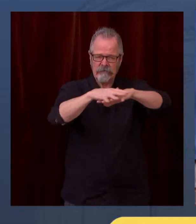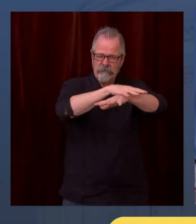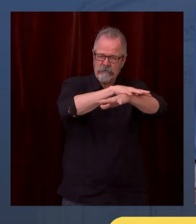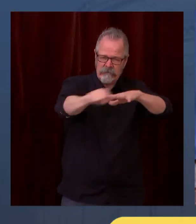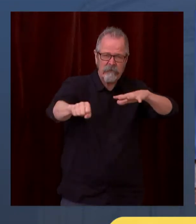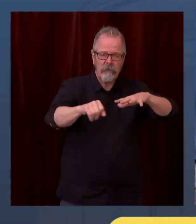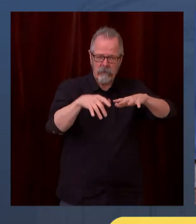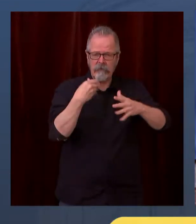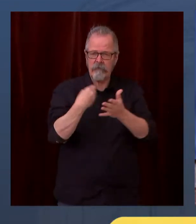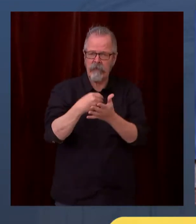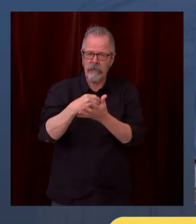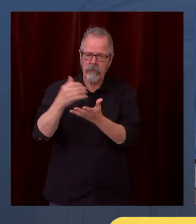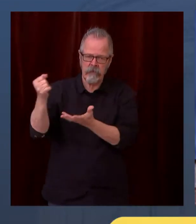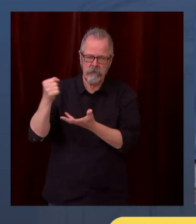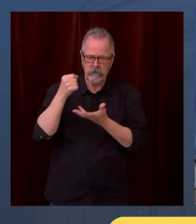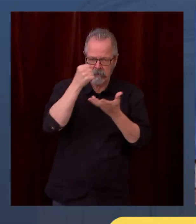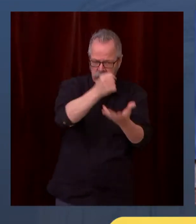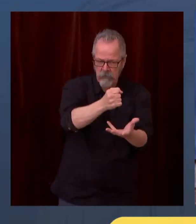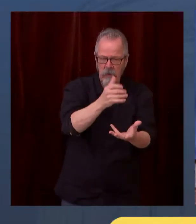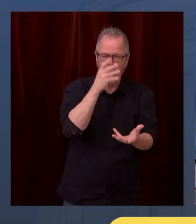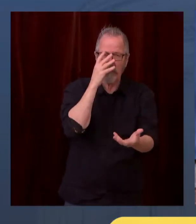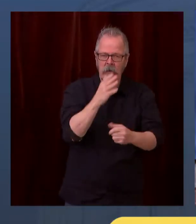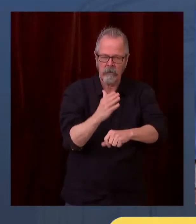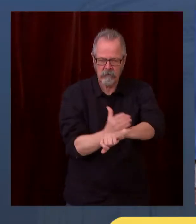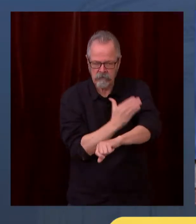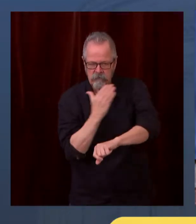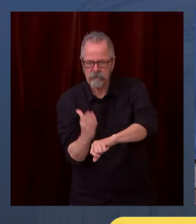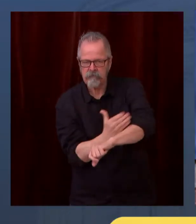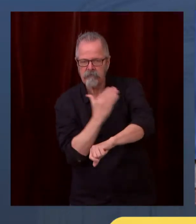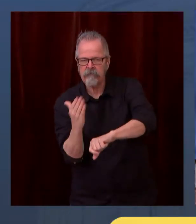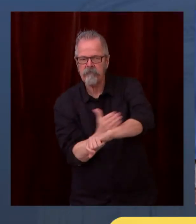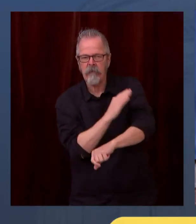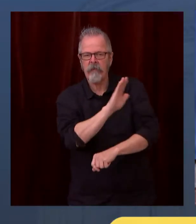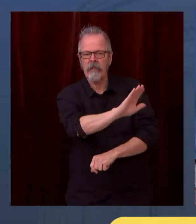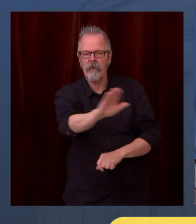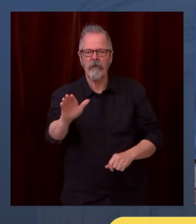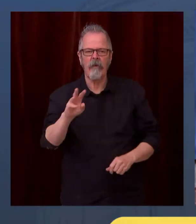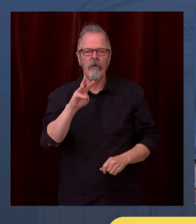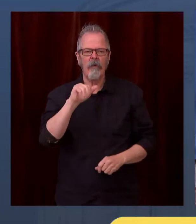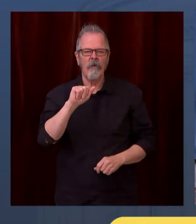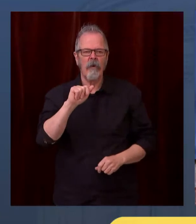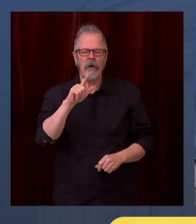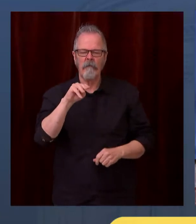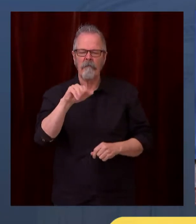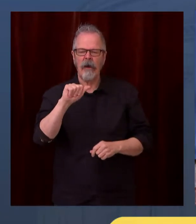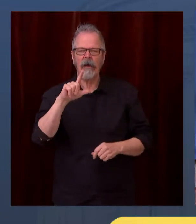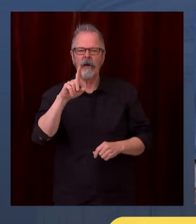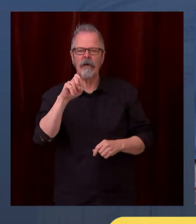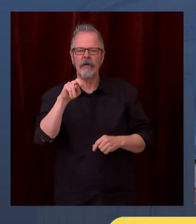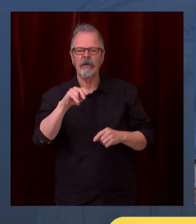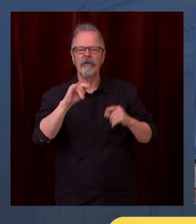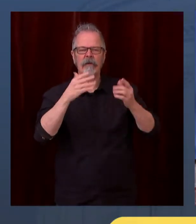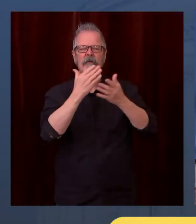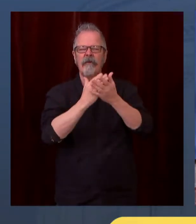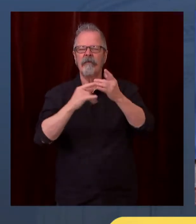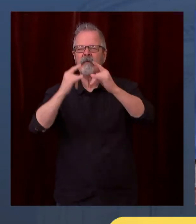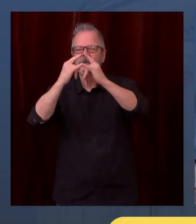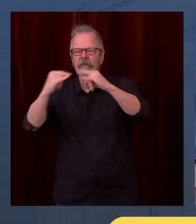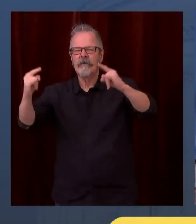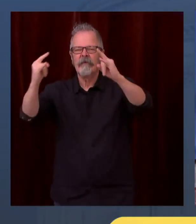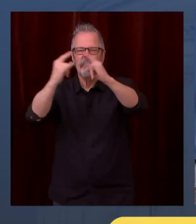in rebuilding public infrastructure in Malden and many other places that have lost power lines and roadways and fencing